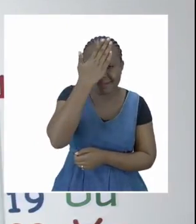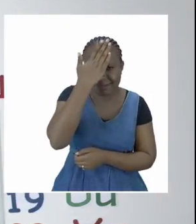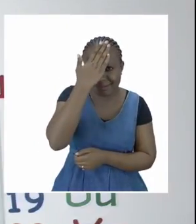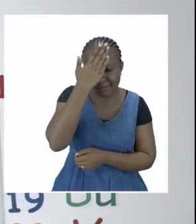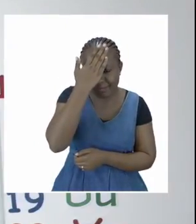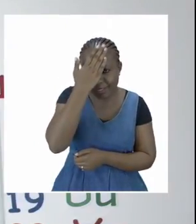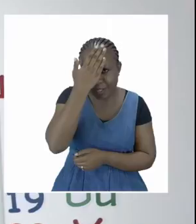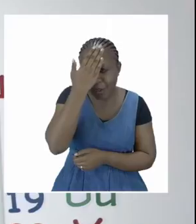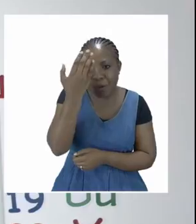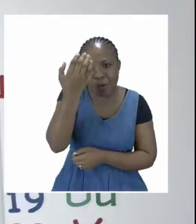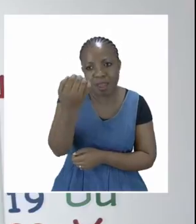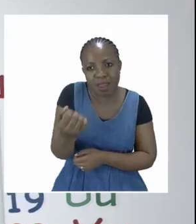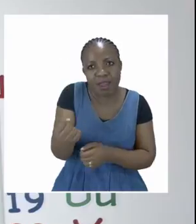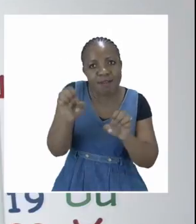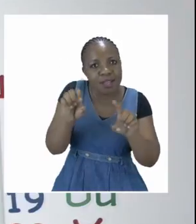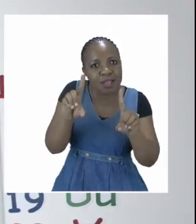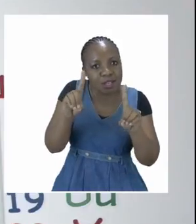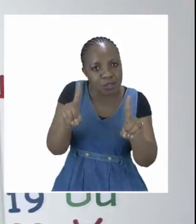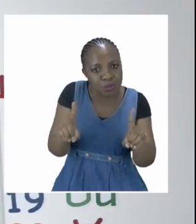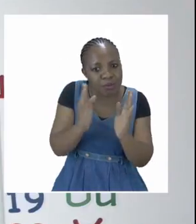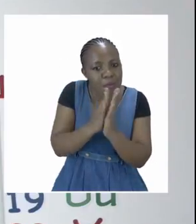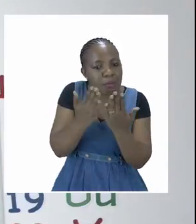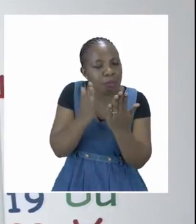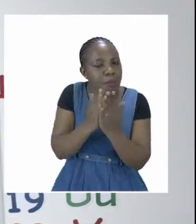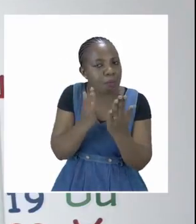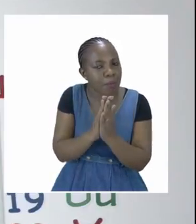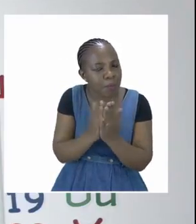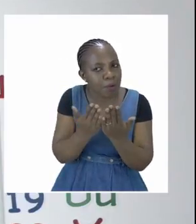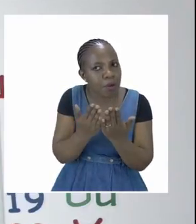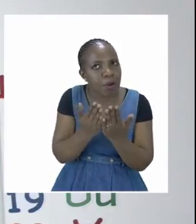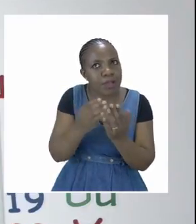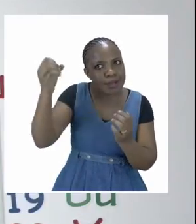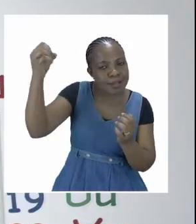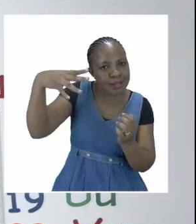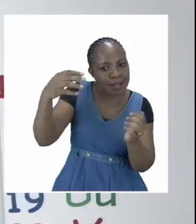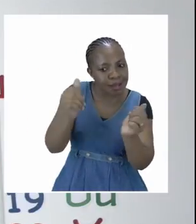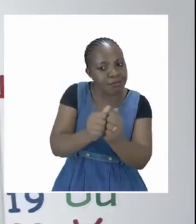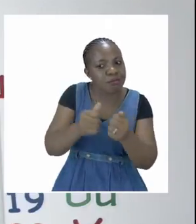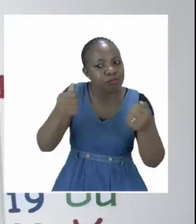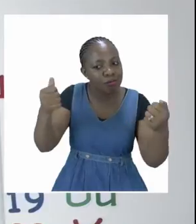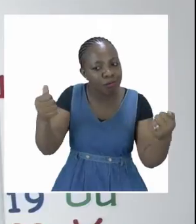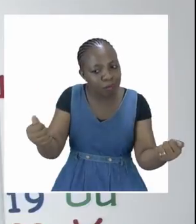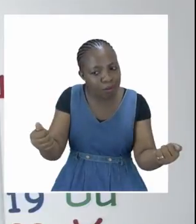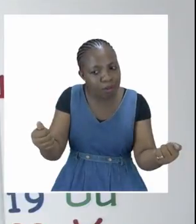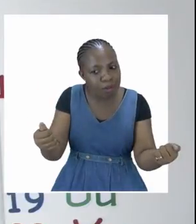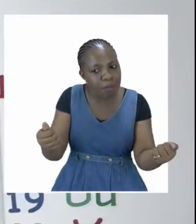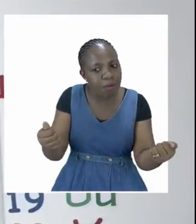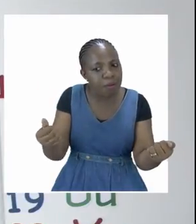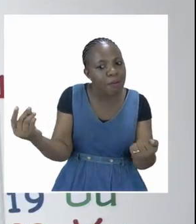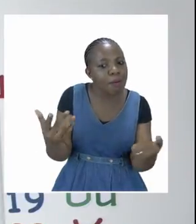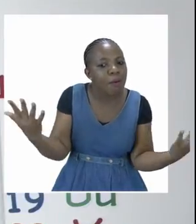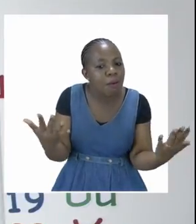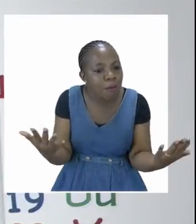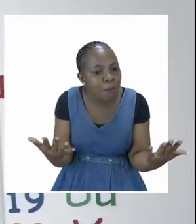booklet in our daily newspaper, street sales, or at your school every Monday